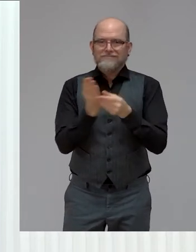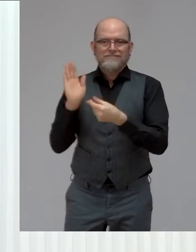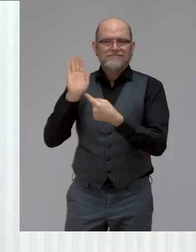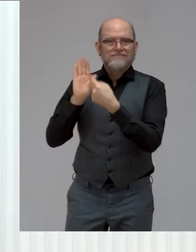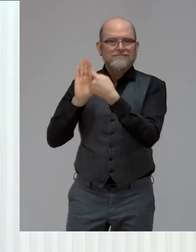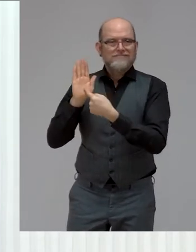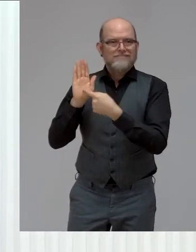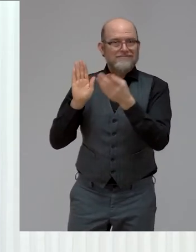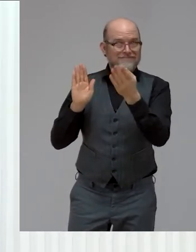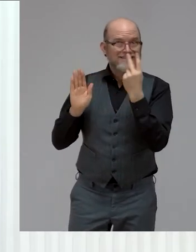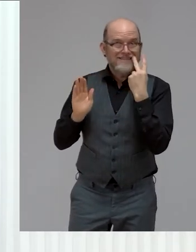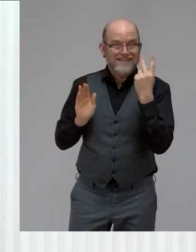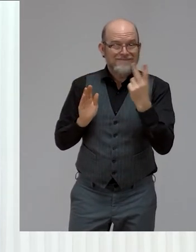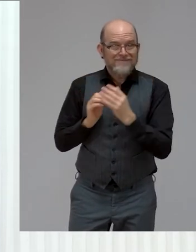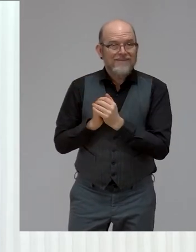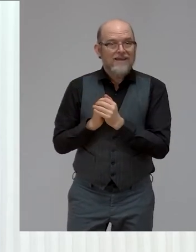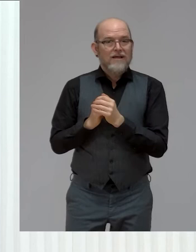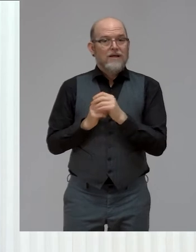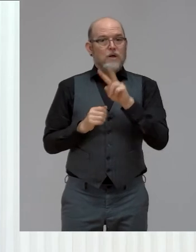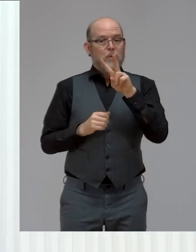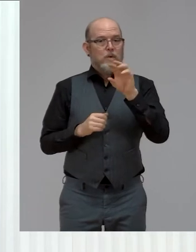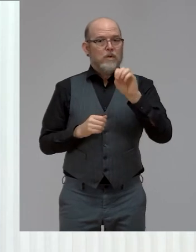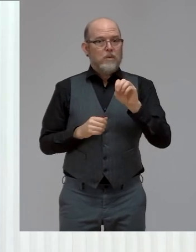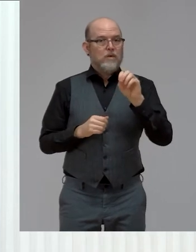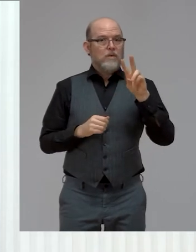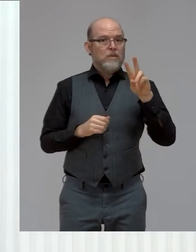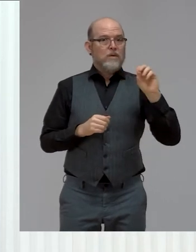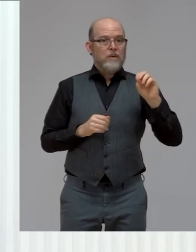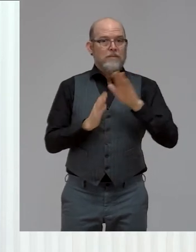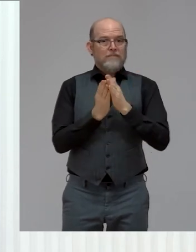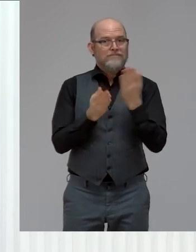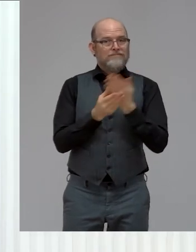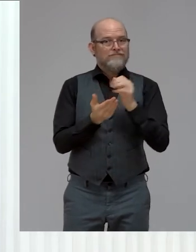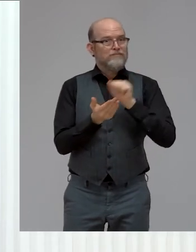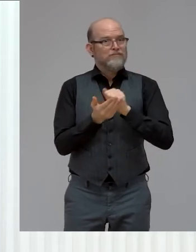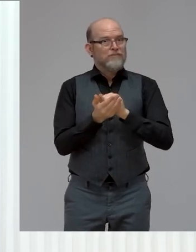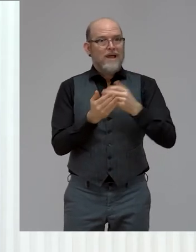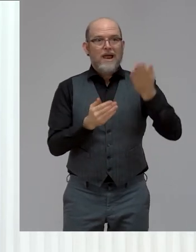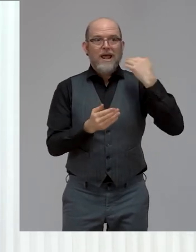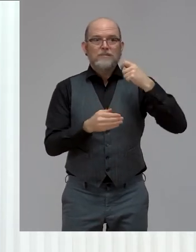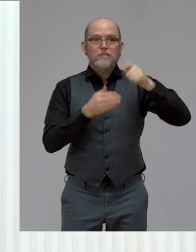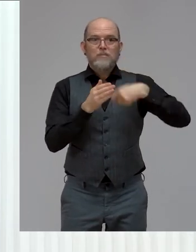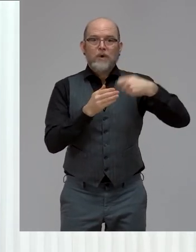2021 today. This edition brings all together all